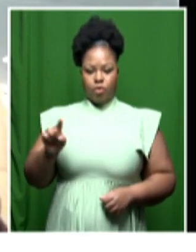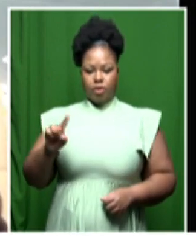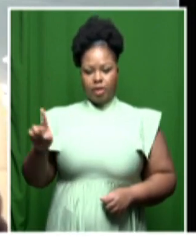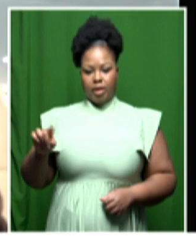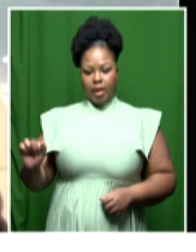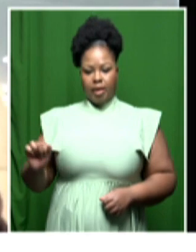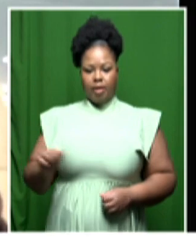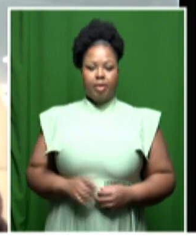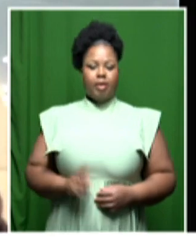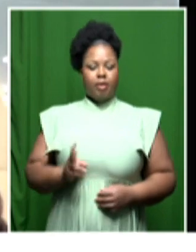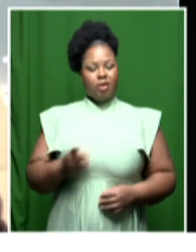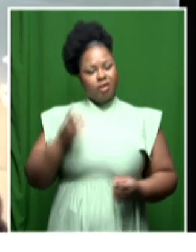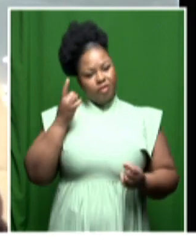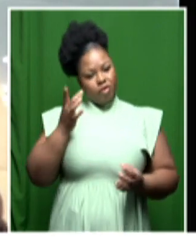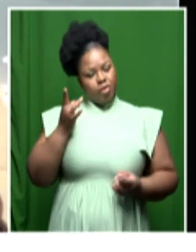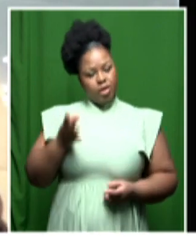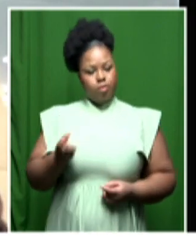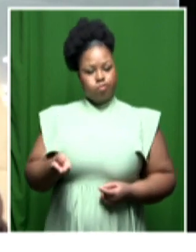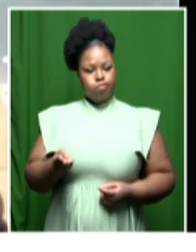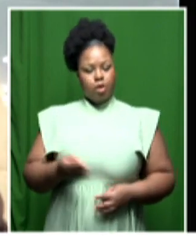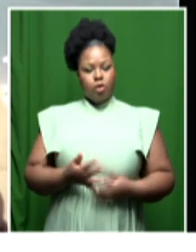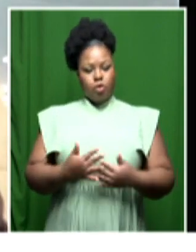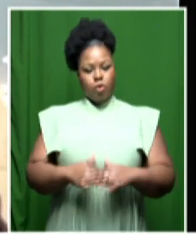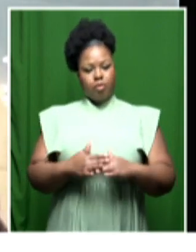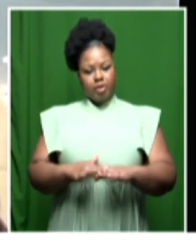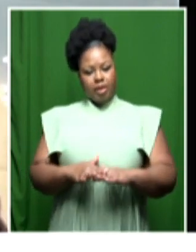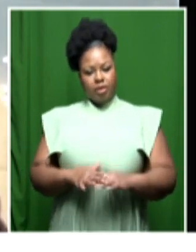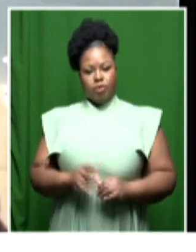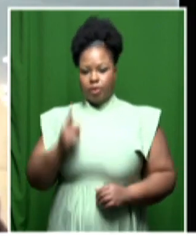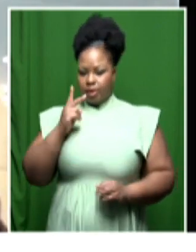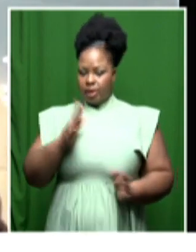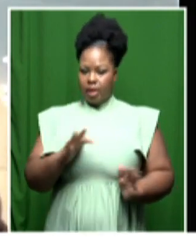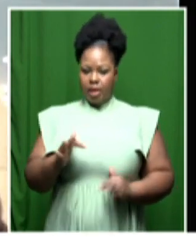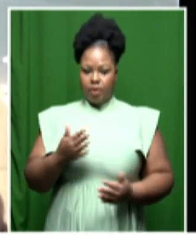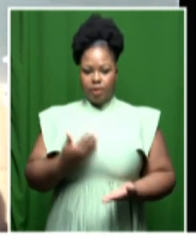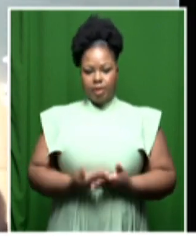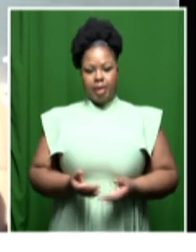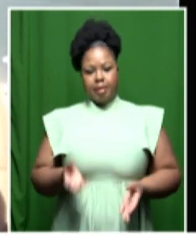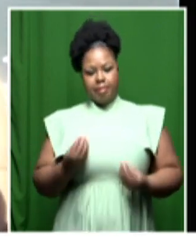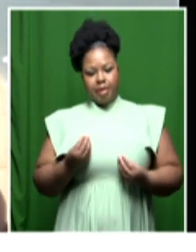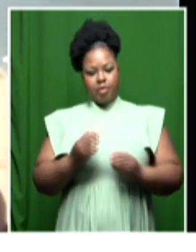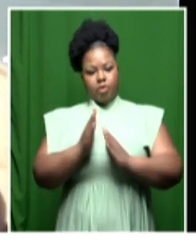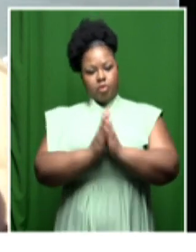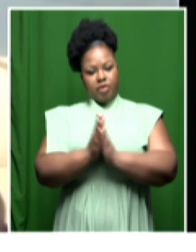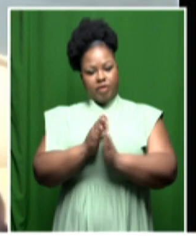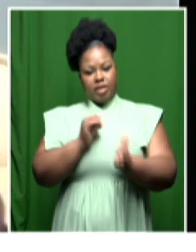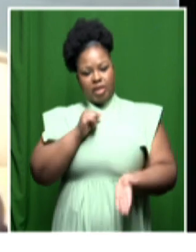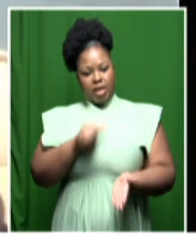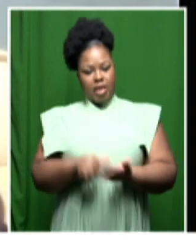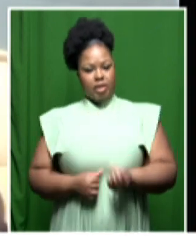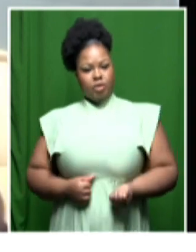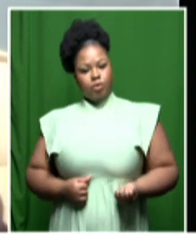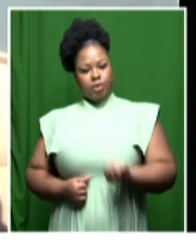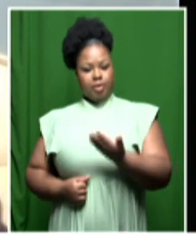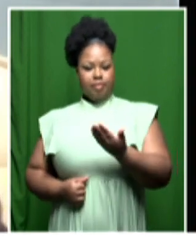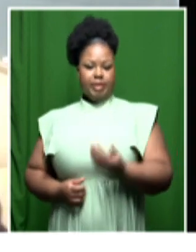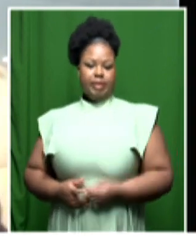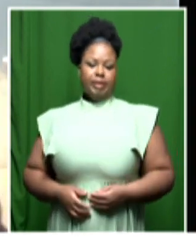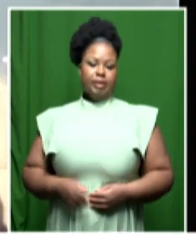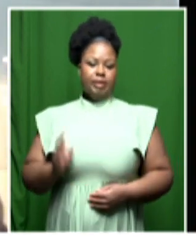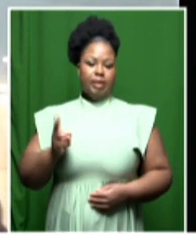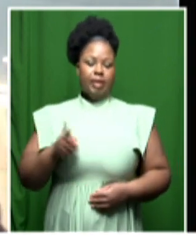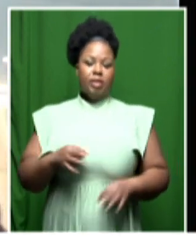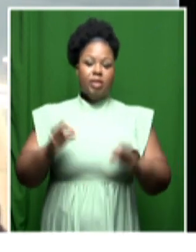EdForAll.co.za. There is information on our website as to how you can go about doing your motivation letter and submitting. There's also